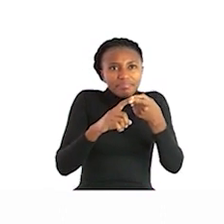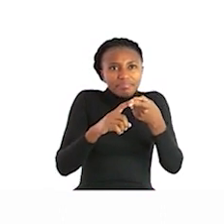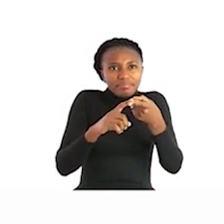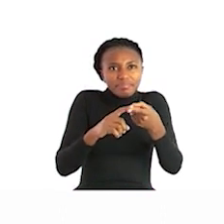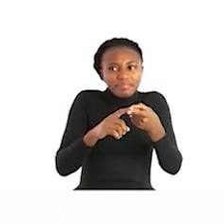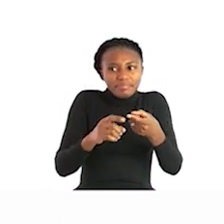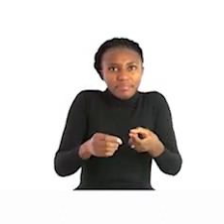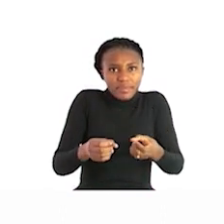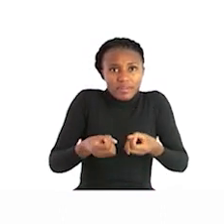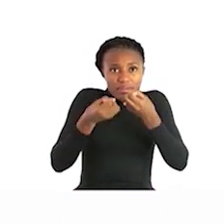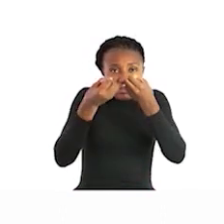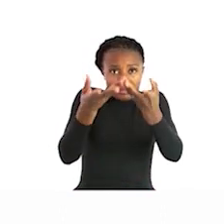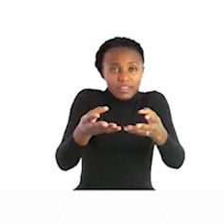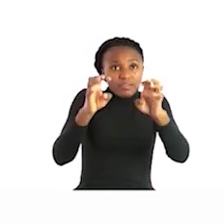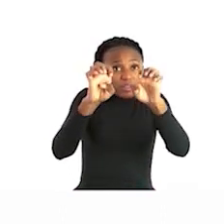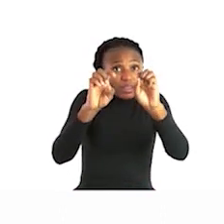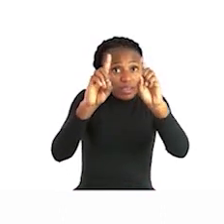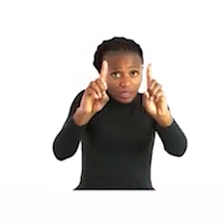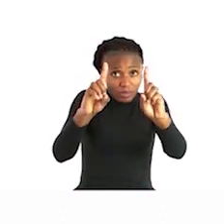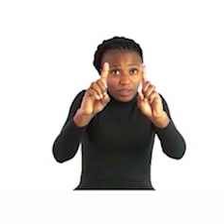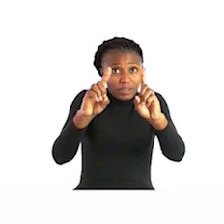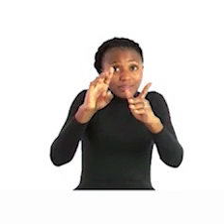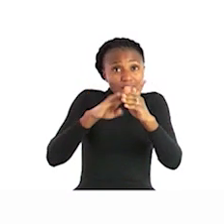First one, excuse me.